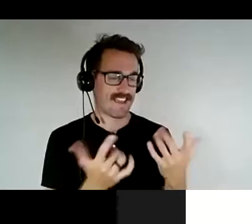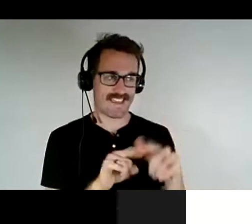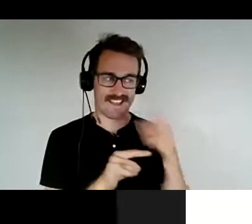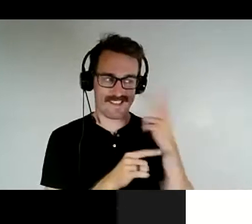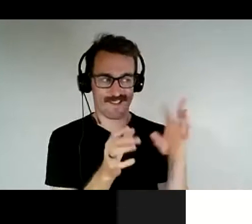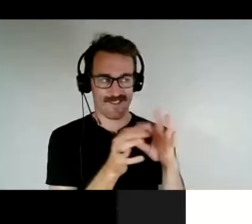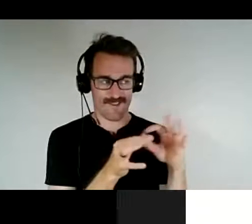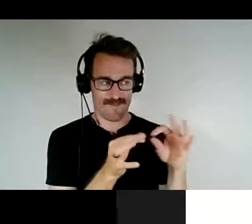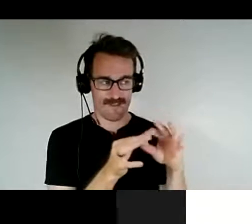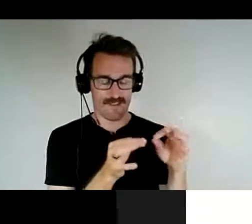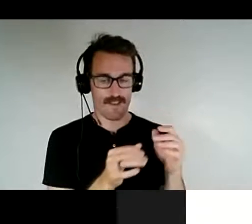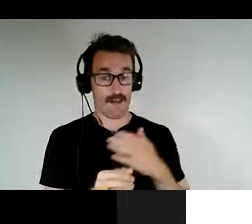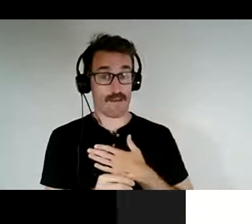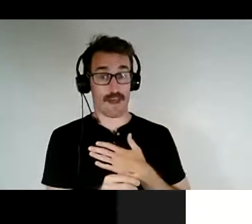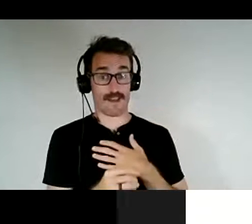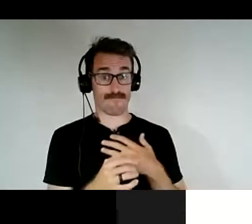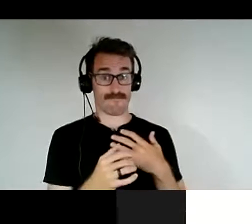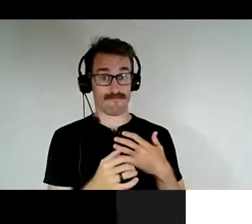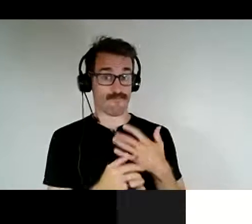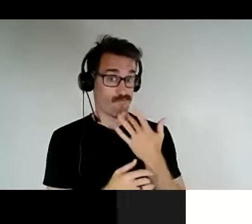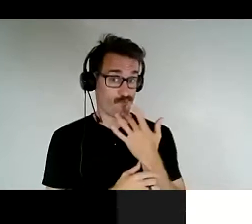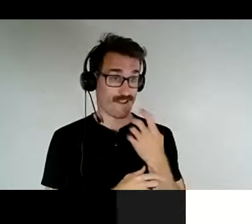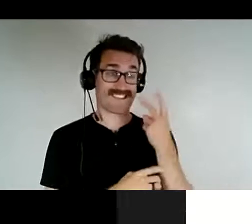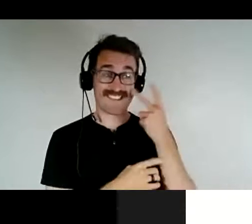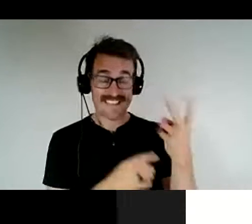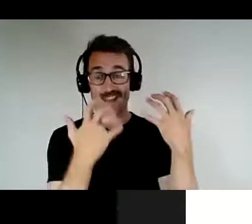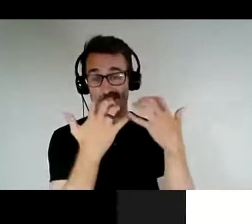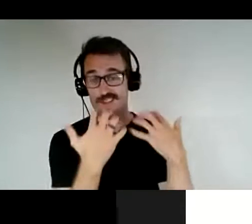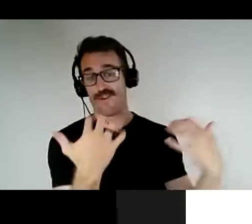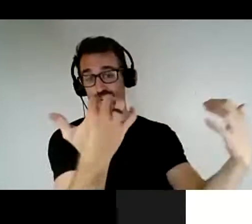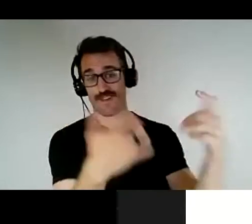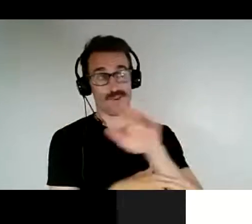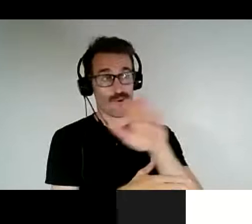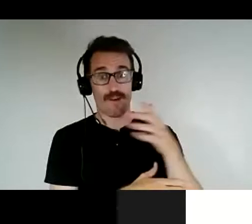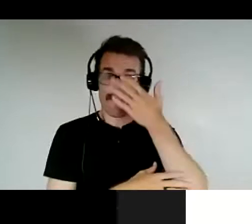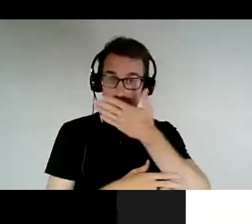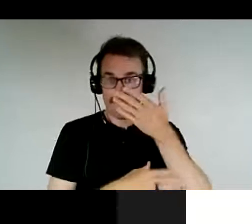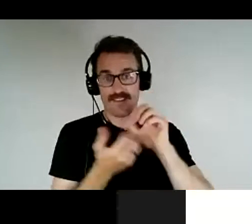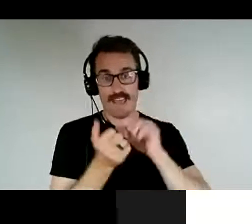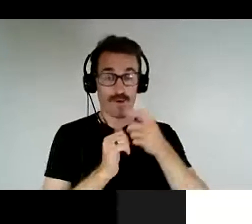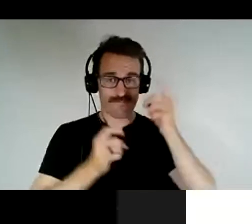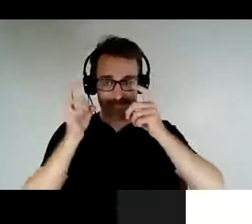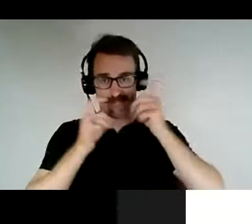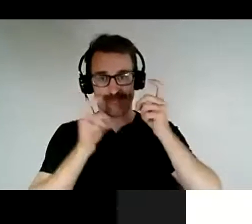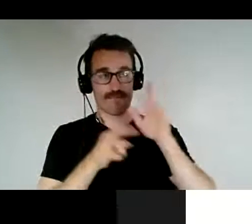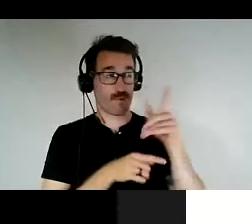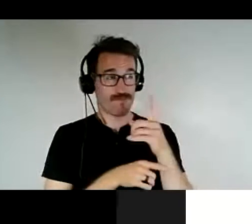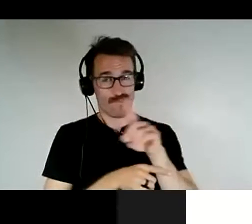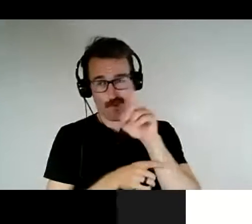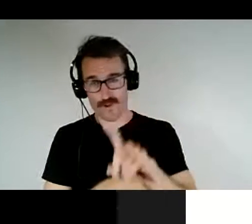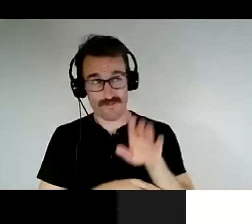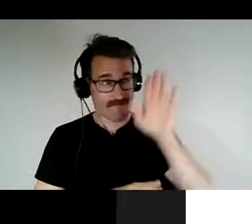I can see the audience and be in tune with your facial reactions and your questions. So